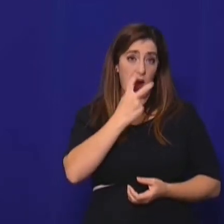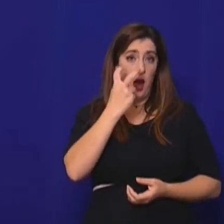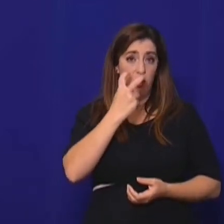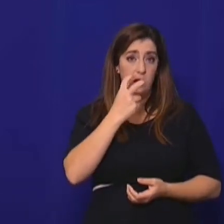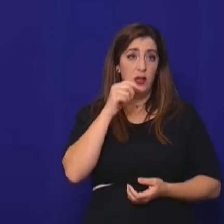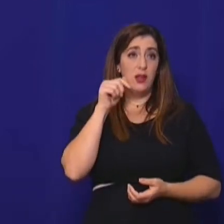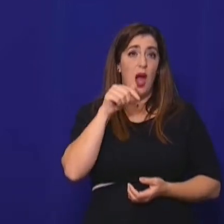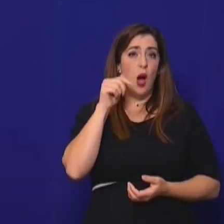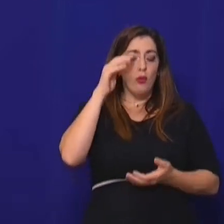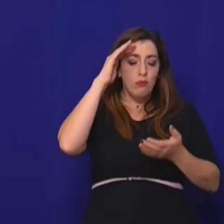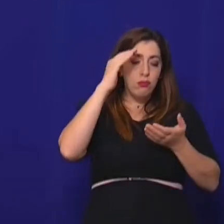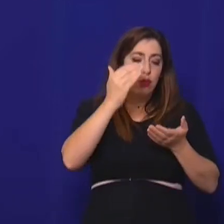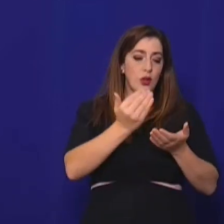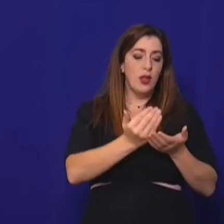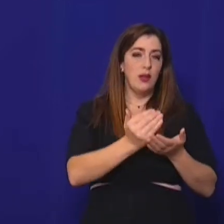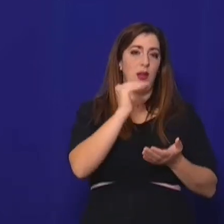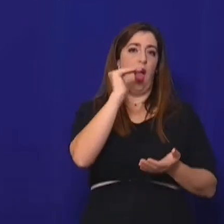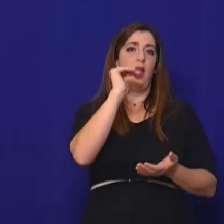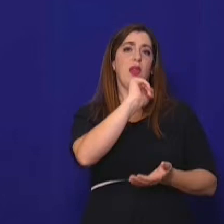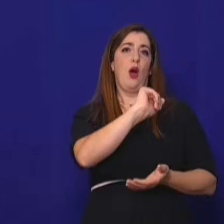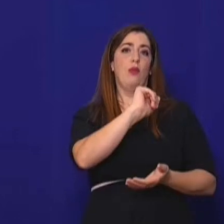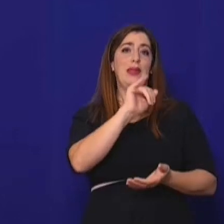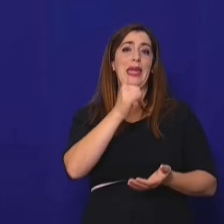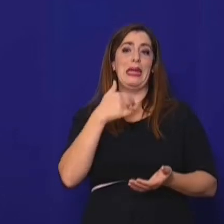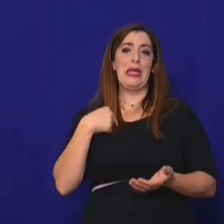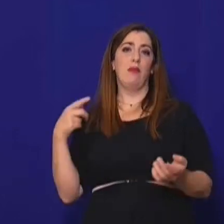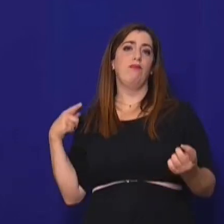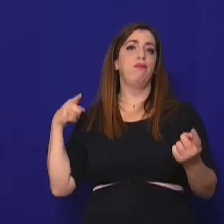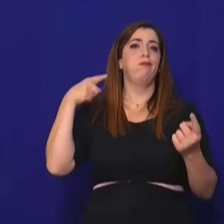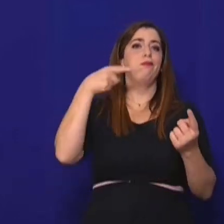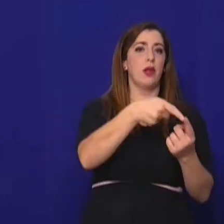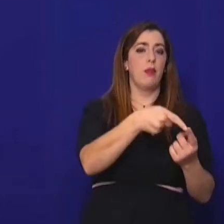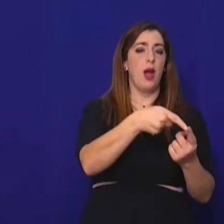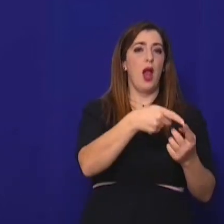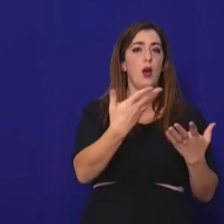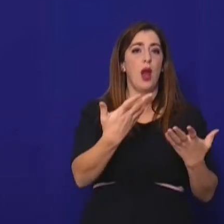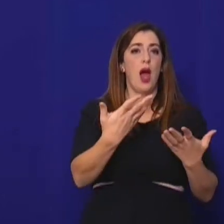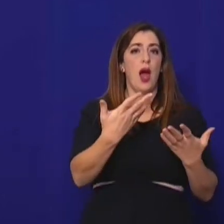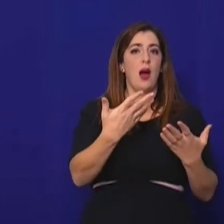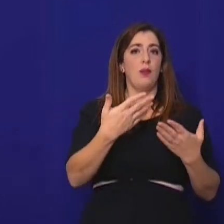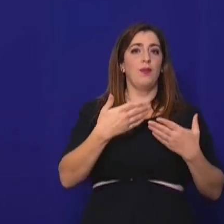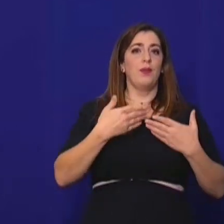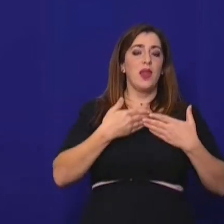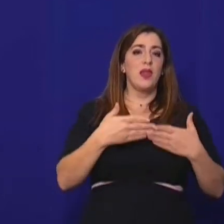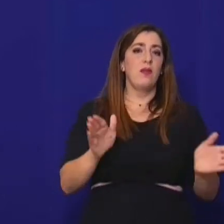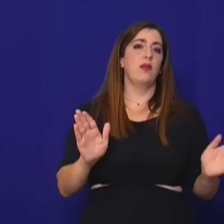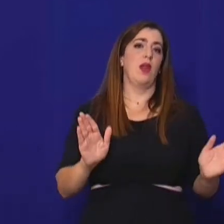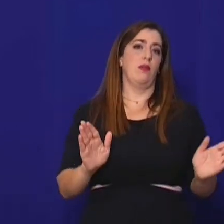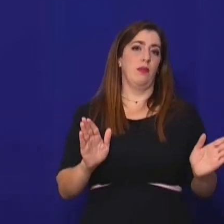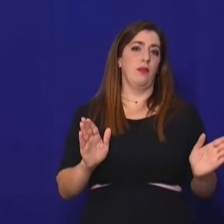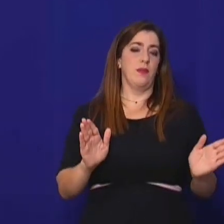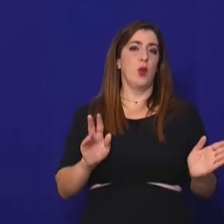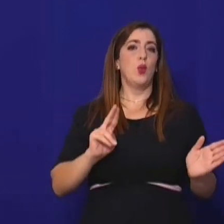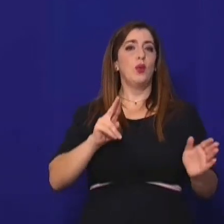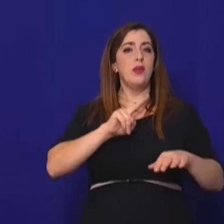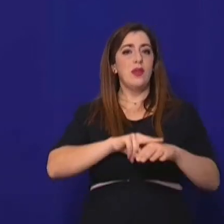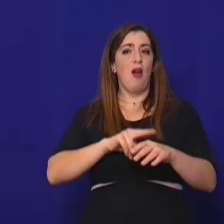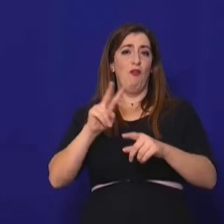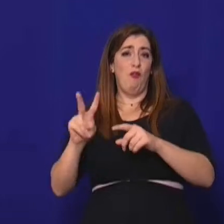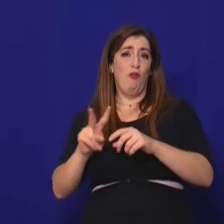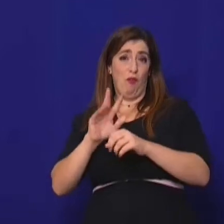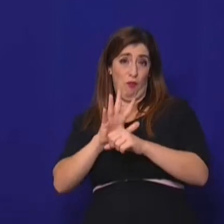protetti fid-dar tagħhom, allura jekk aħna ħankunu qegħdin nisponuhom għal nies oħrajn li jkunu qegħdin fil-komunità hemmhekk nkunu